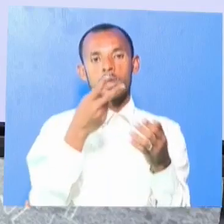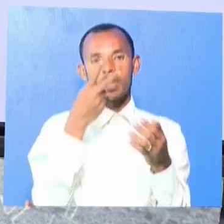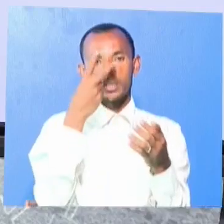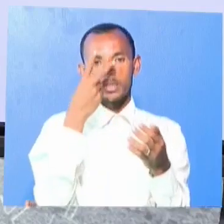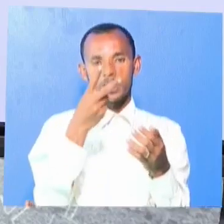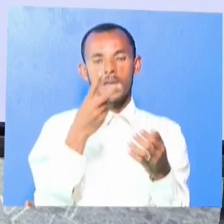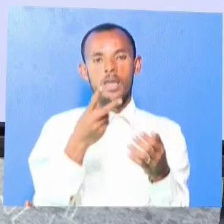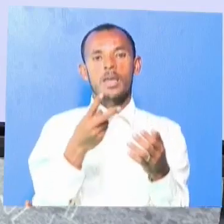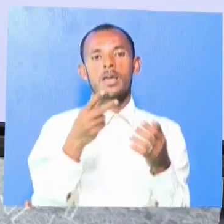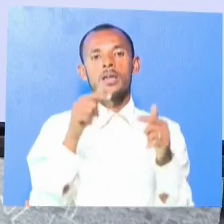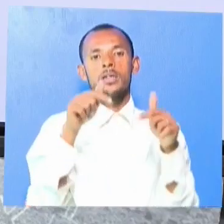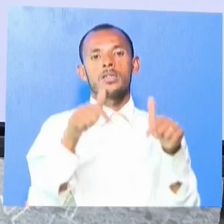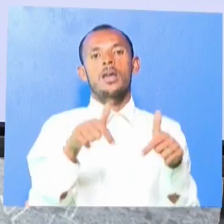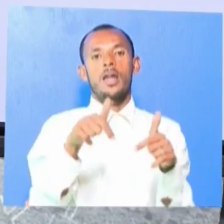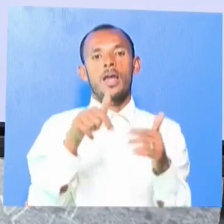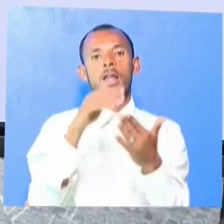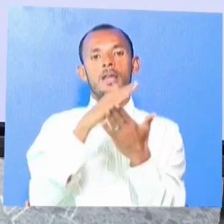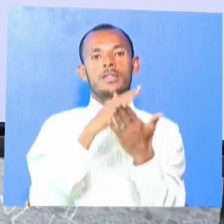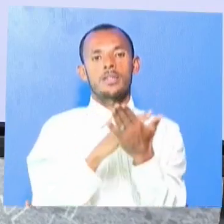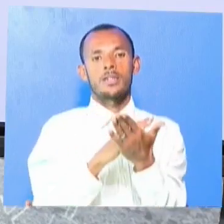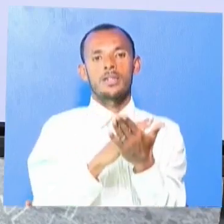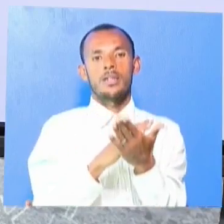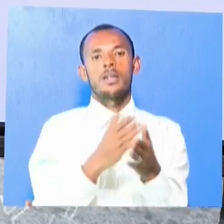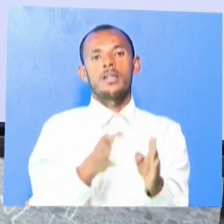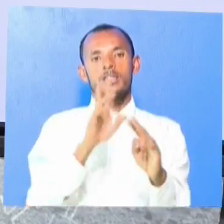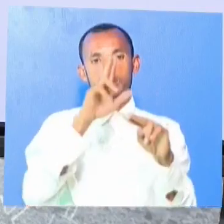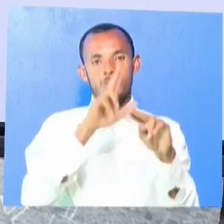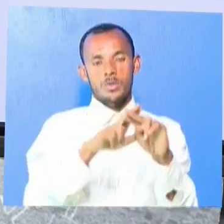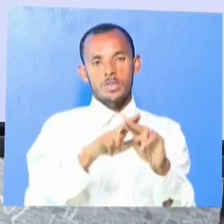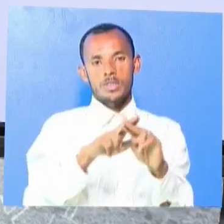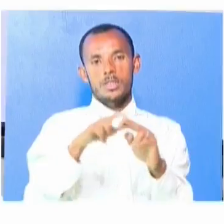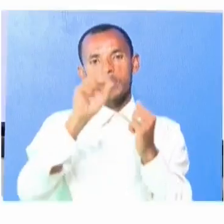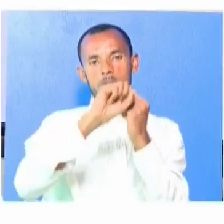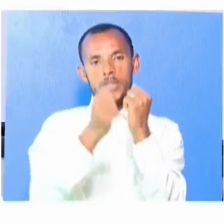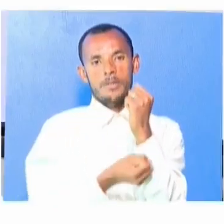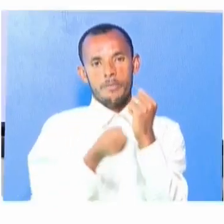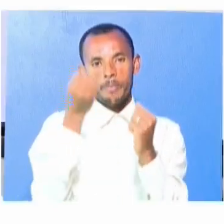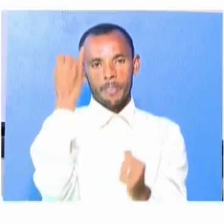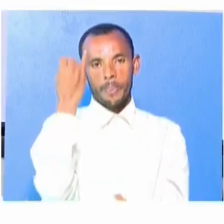lesson, let's put the basic points. Summary.